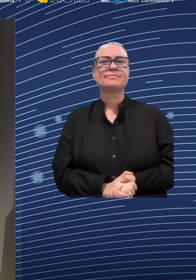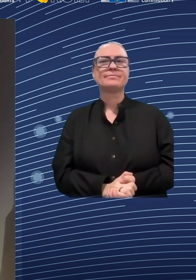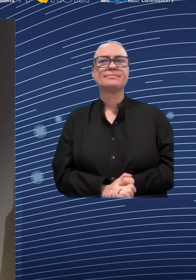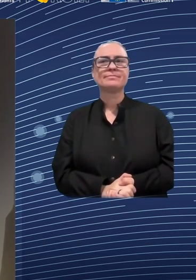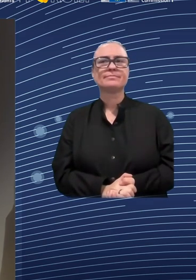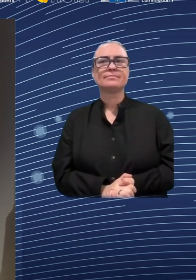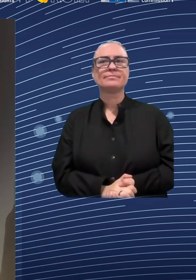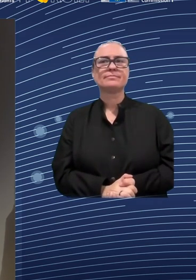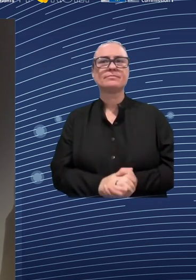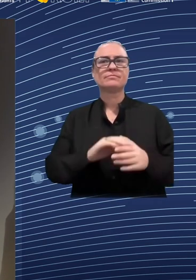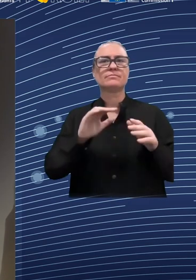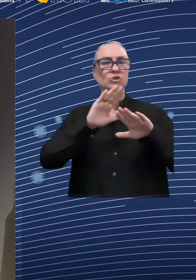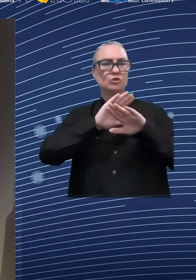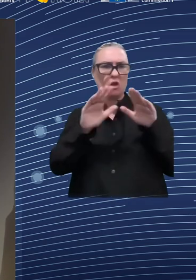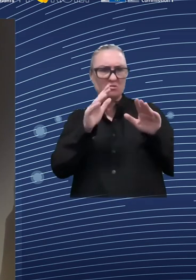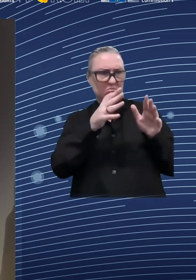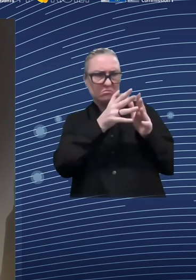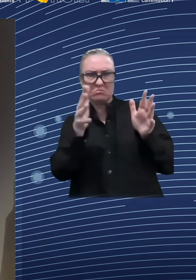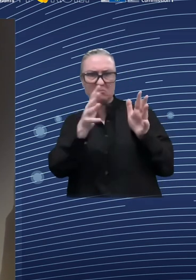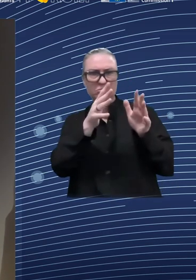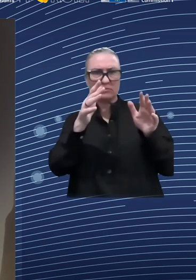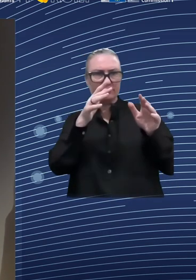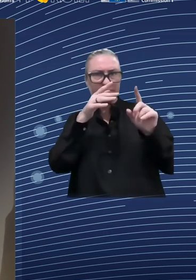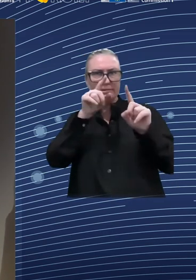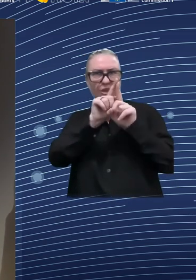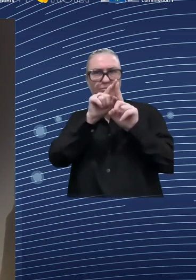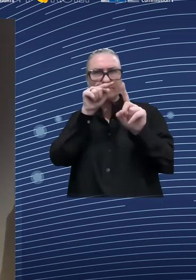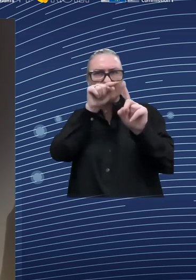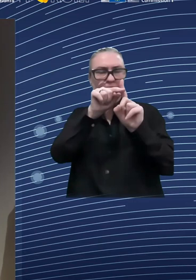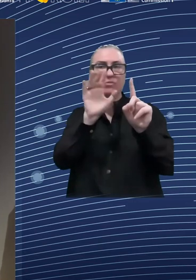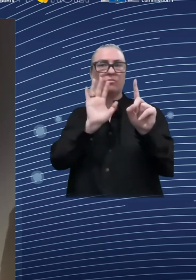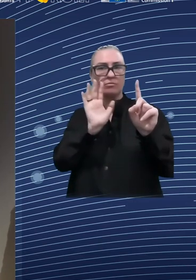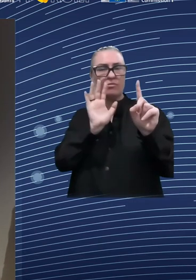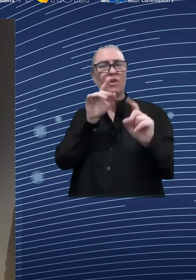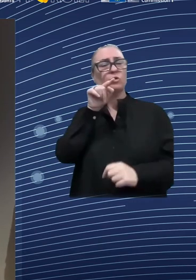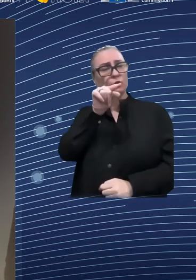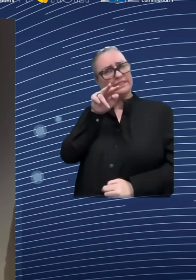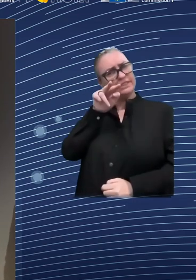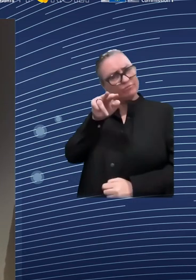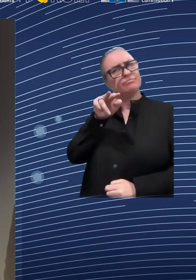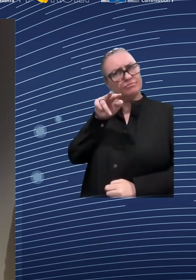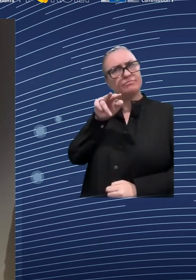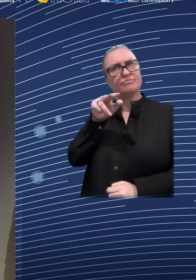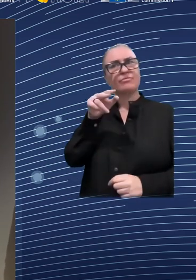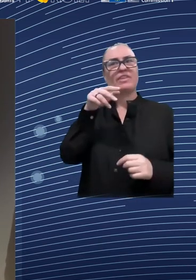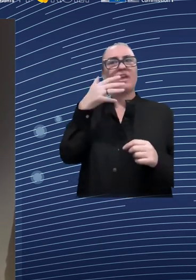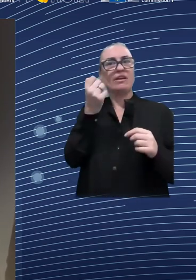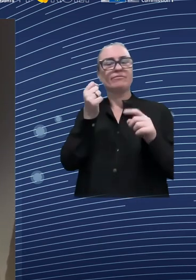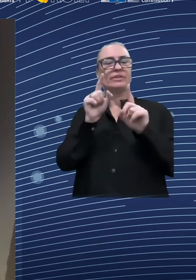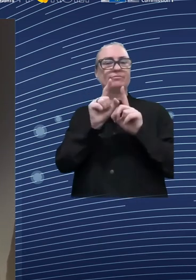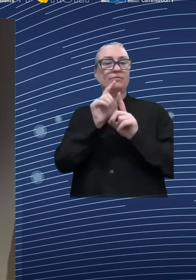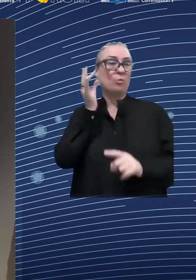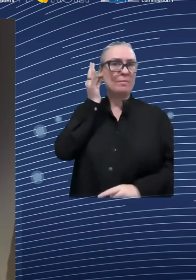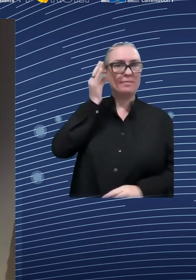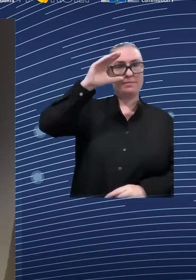gender-based difference in attracting people to digital training professions? And if so, what are the reasons, and how do we address some of